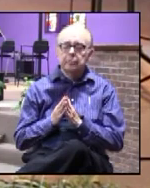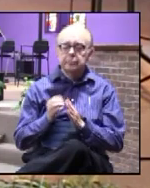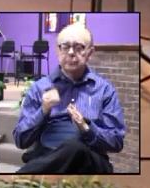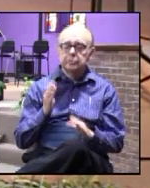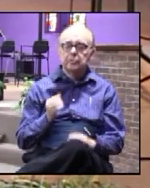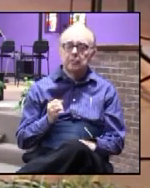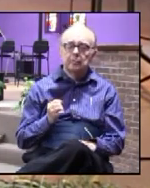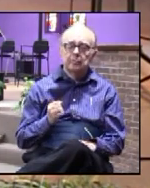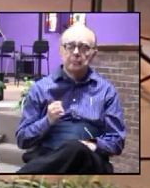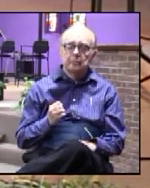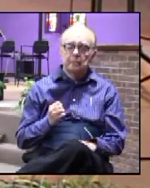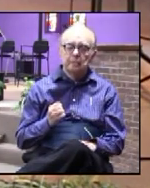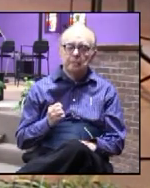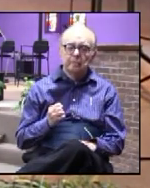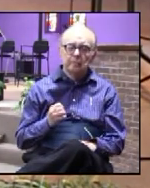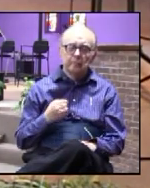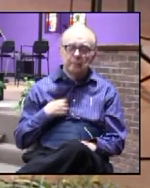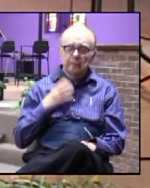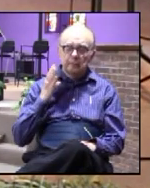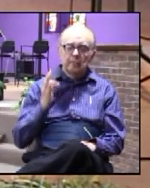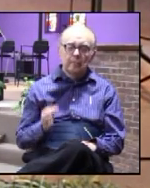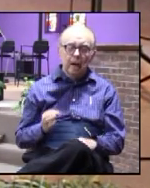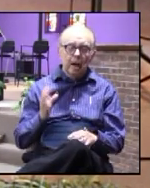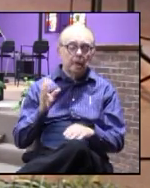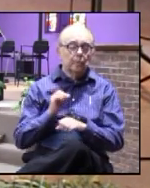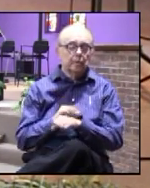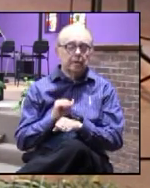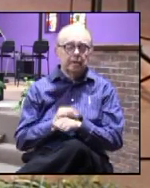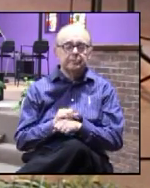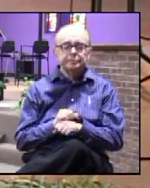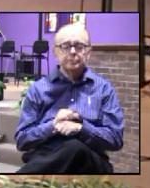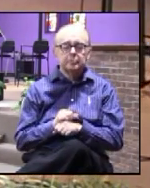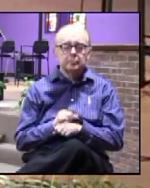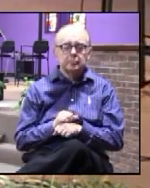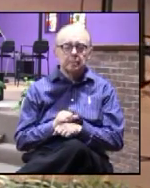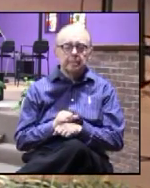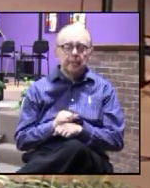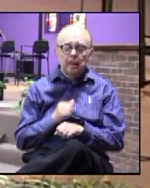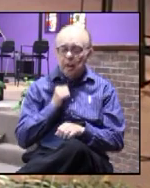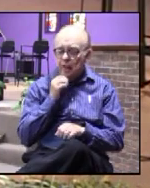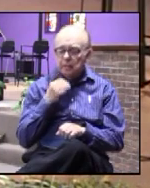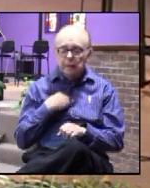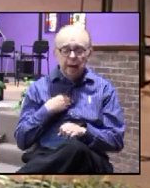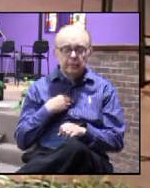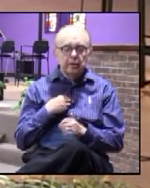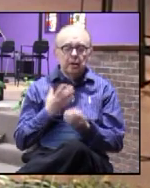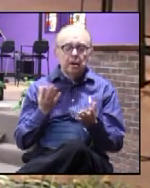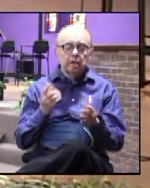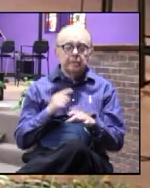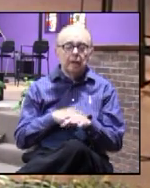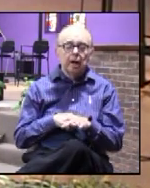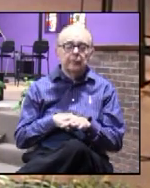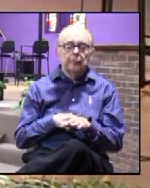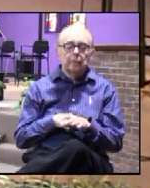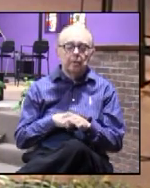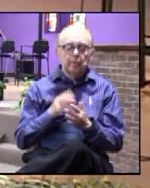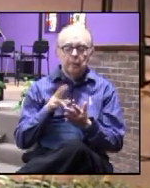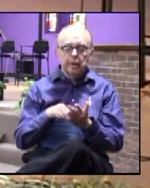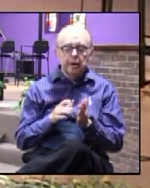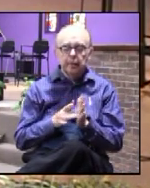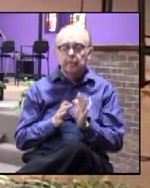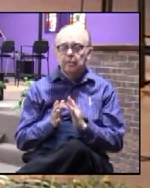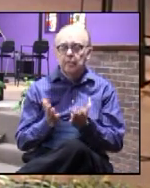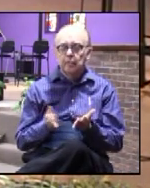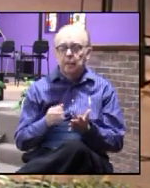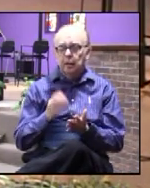God, I'm pastoring and working. I don't have a lot of time for Bible reading. So God,